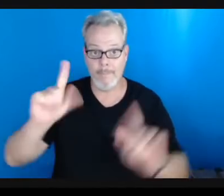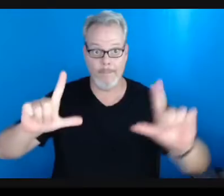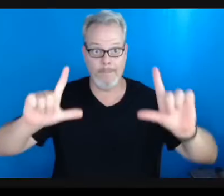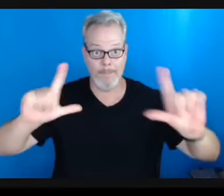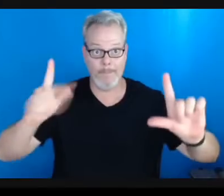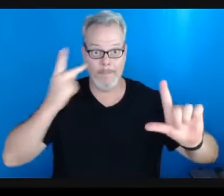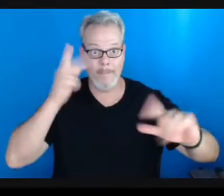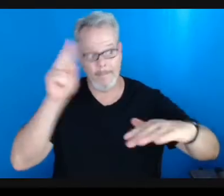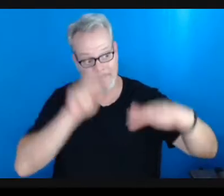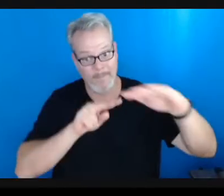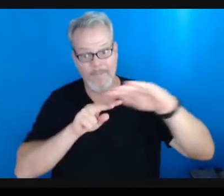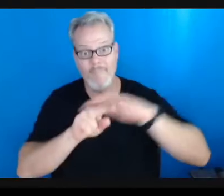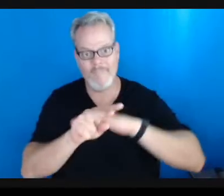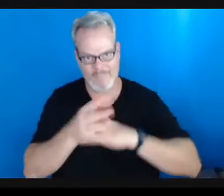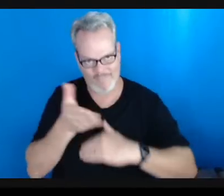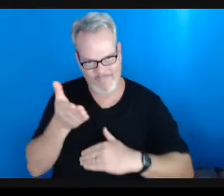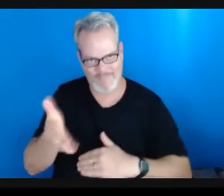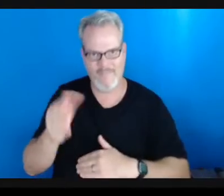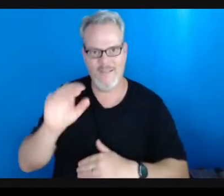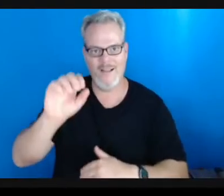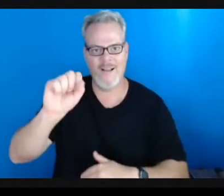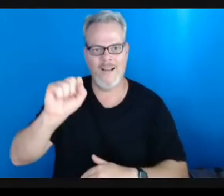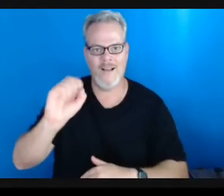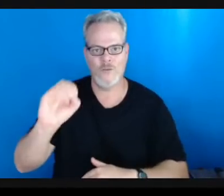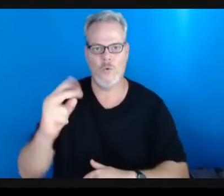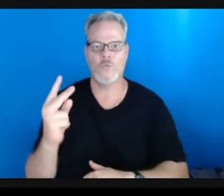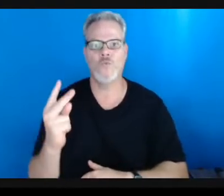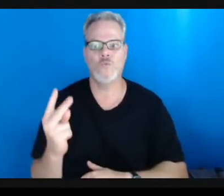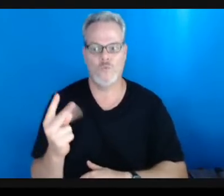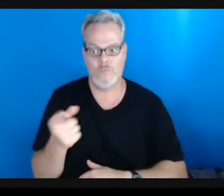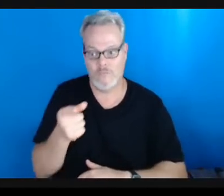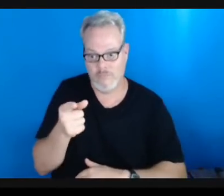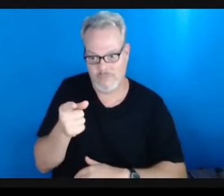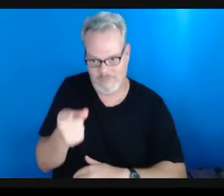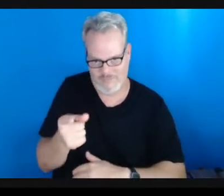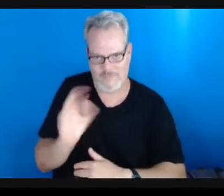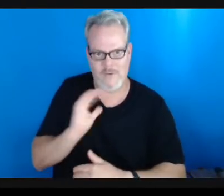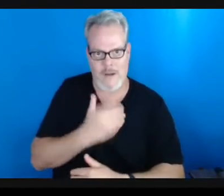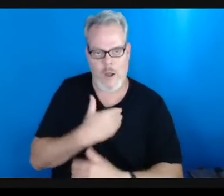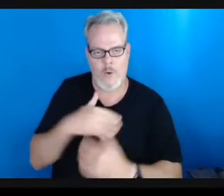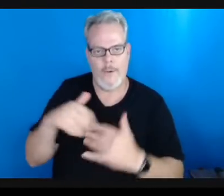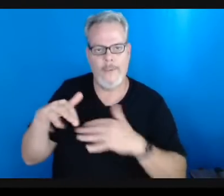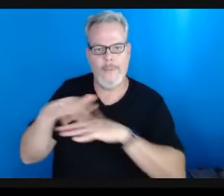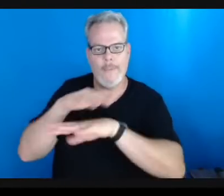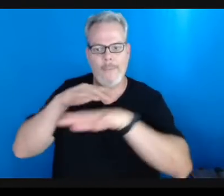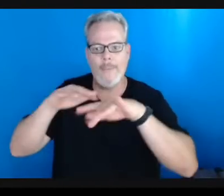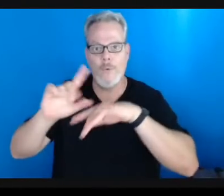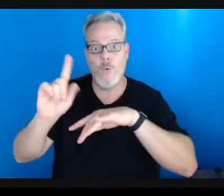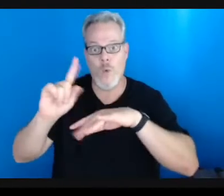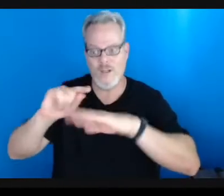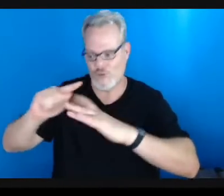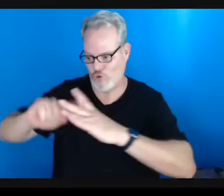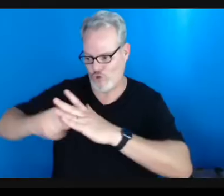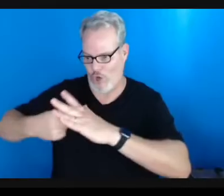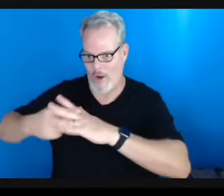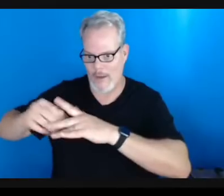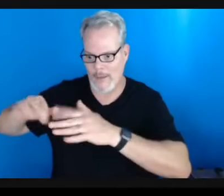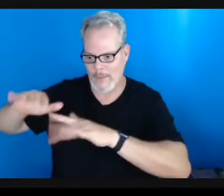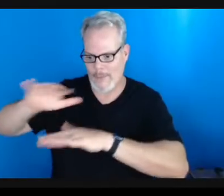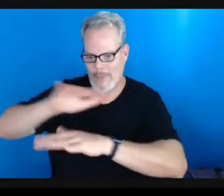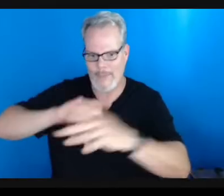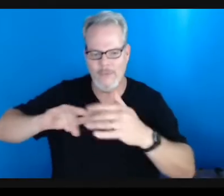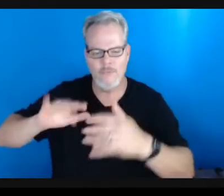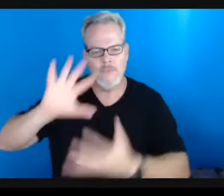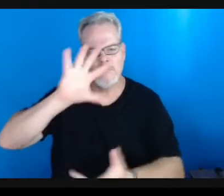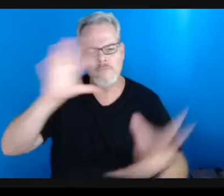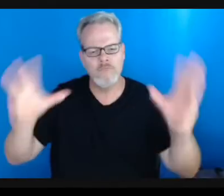like this today for our SO2. So there is our emission source. Their value in here is 1,500 tons